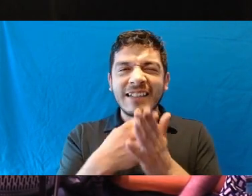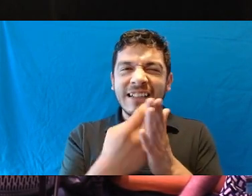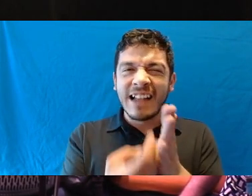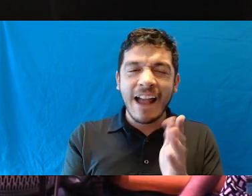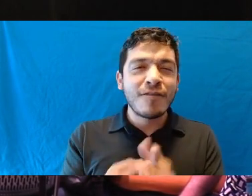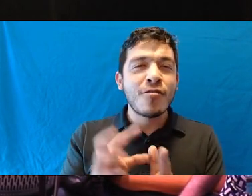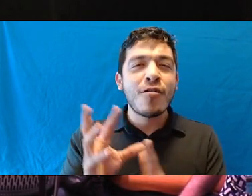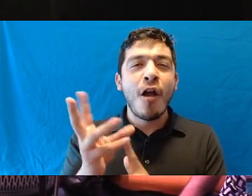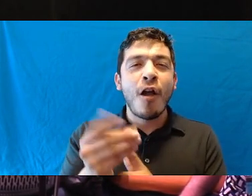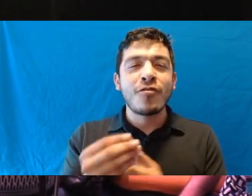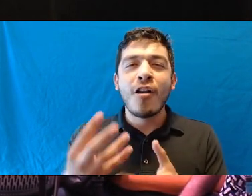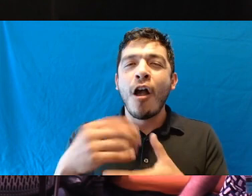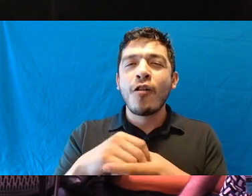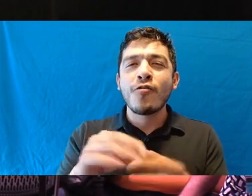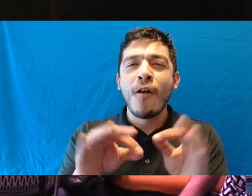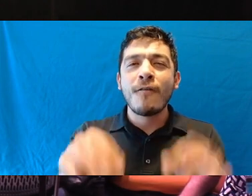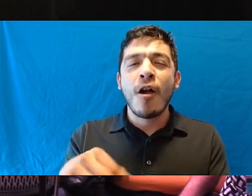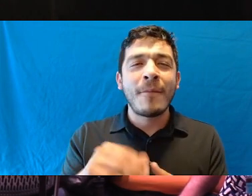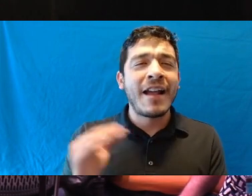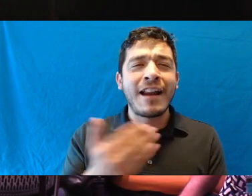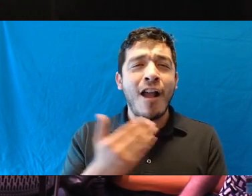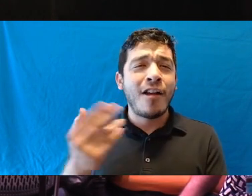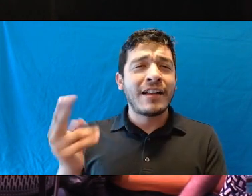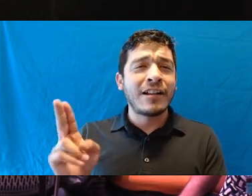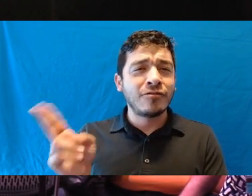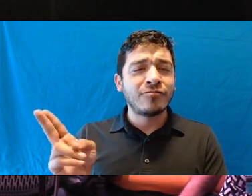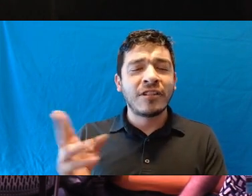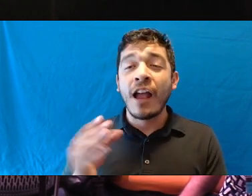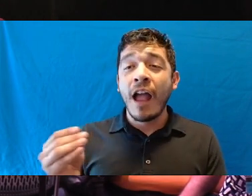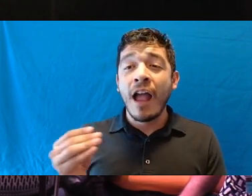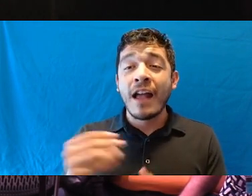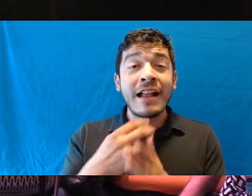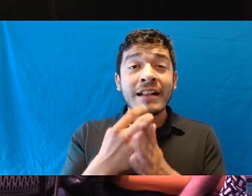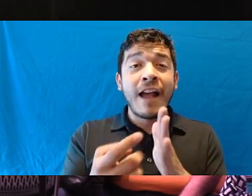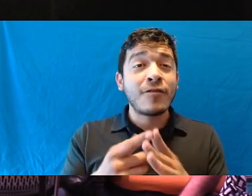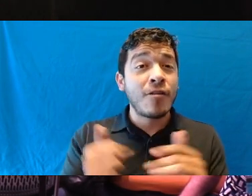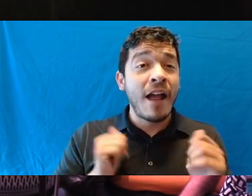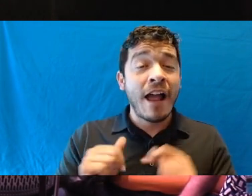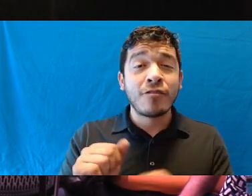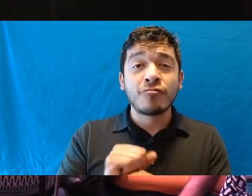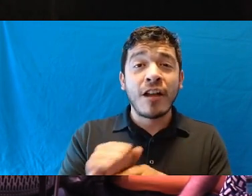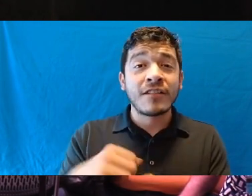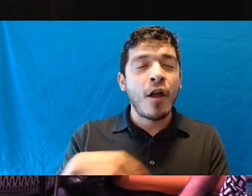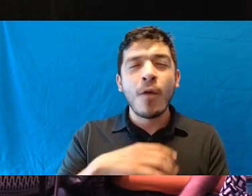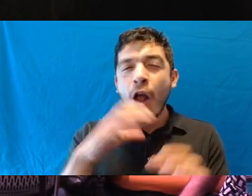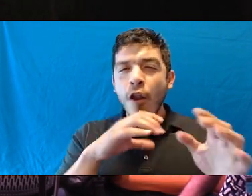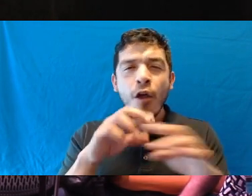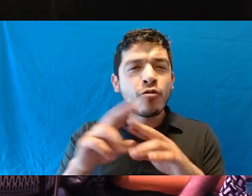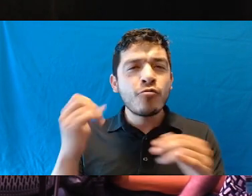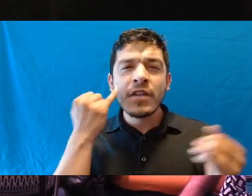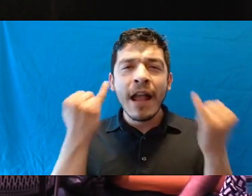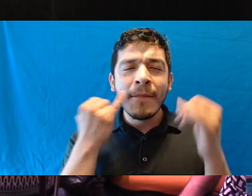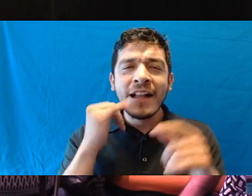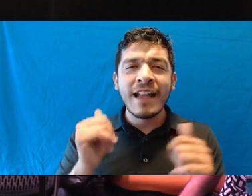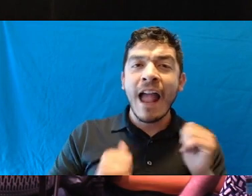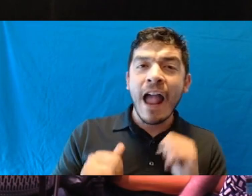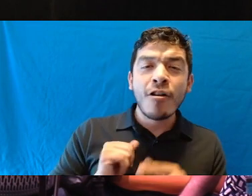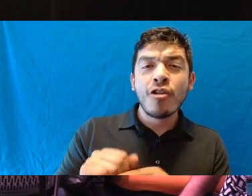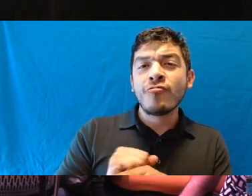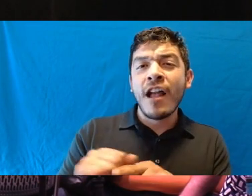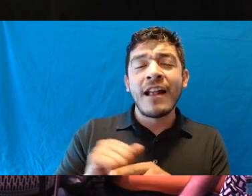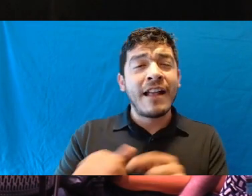forms and our heritage and dive into acting training. We look to reimagine the actor training in the American theater